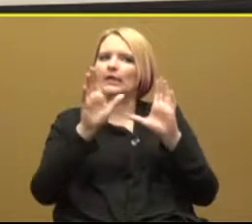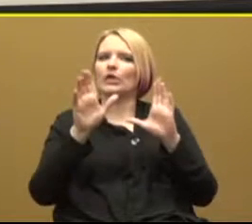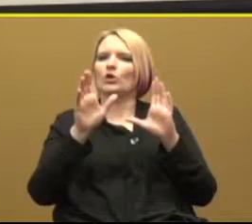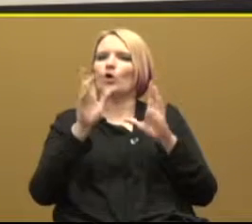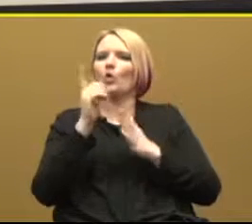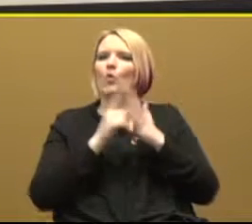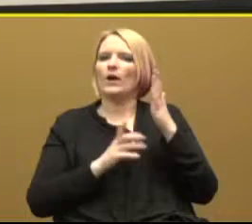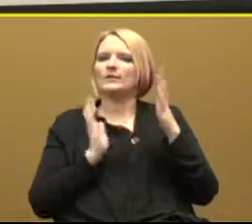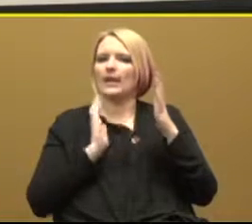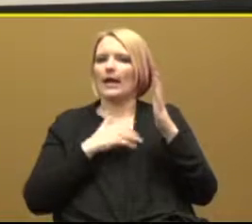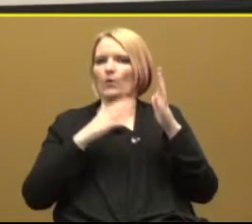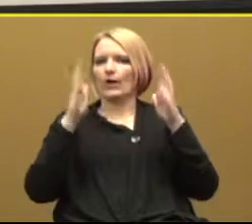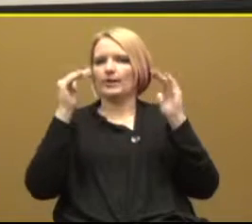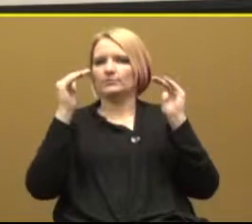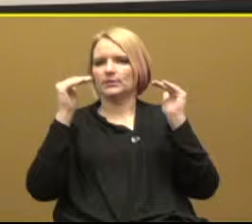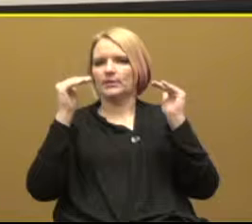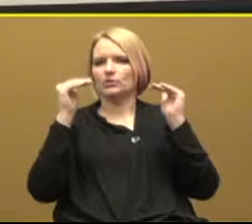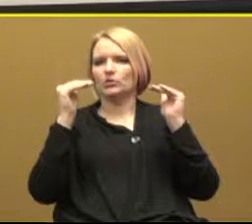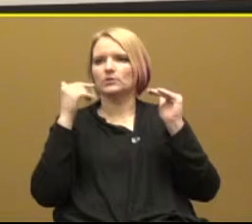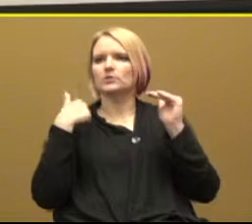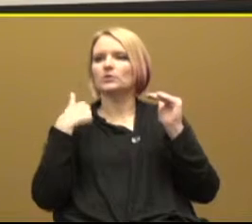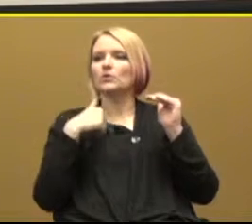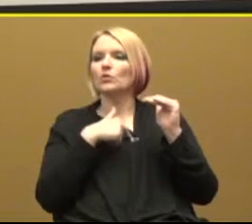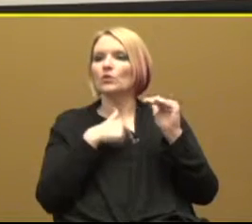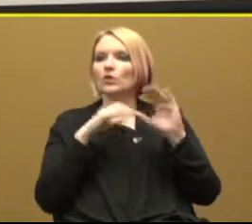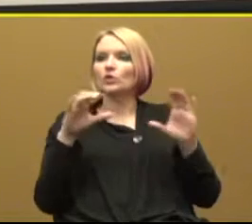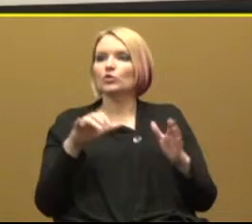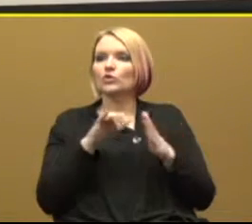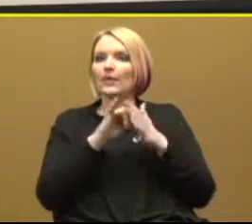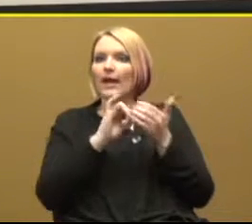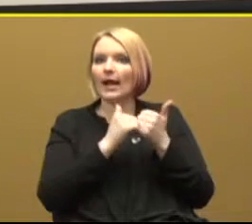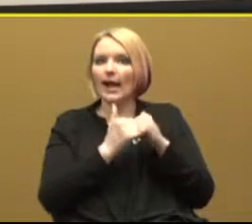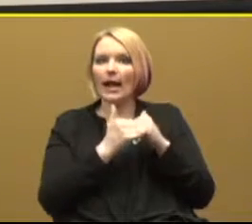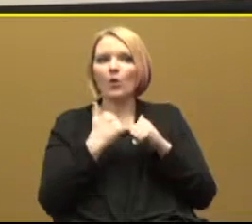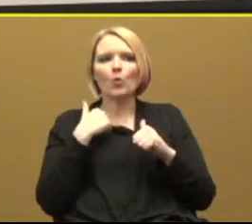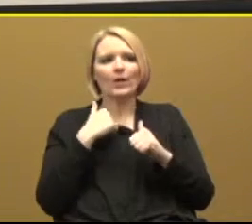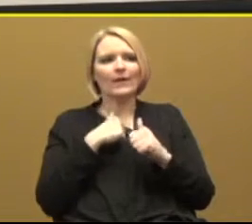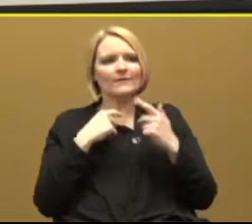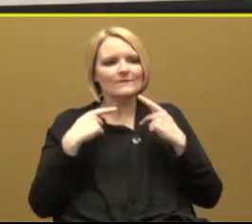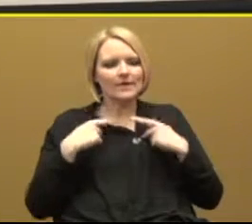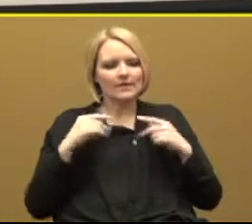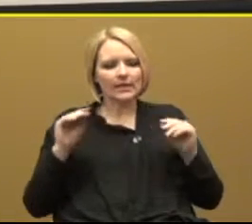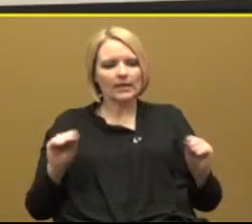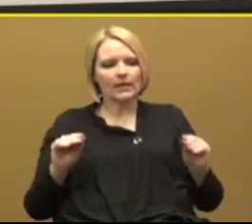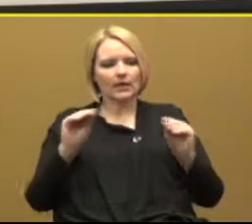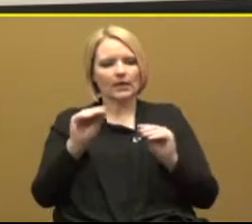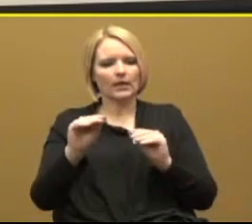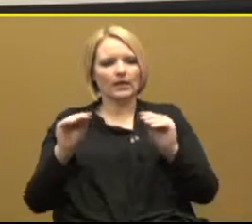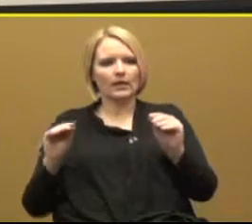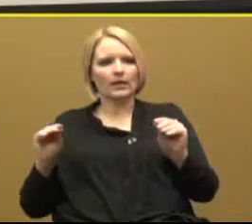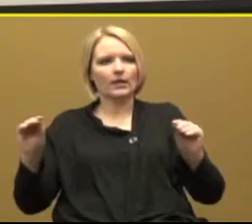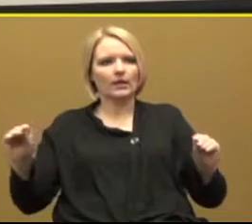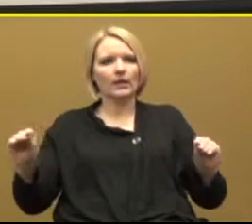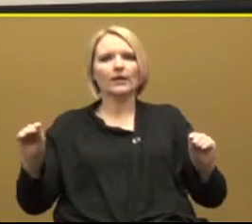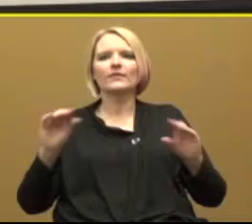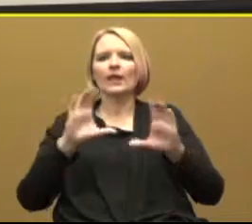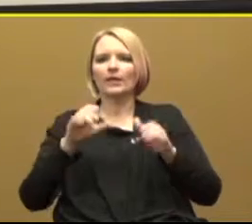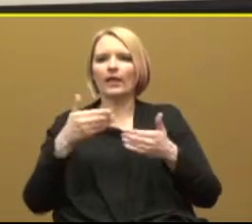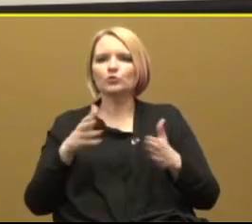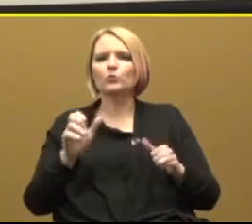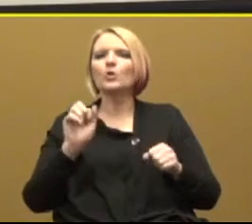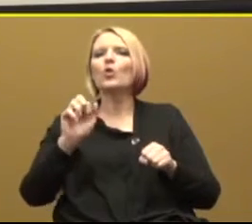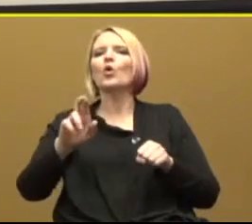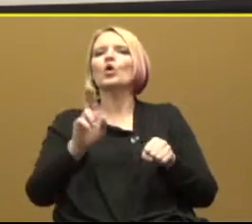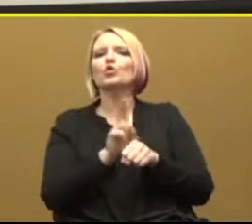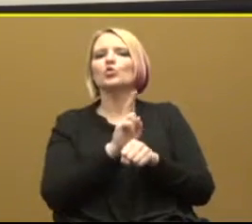our expectations are. And we can do that by physically arranging our classroom or using visuals